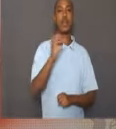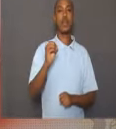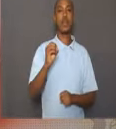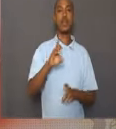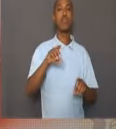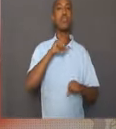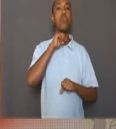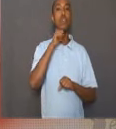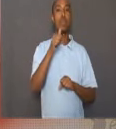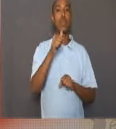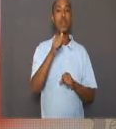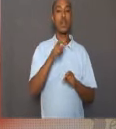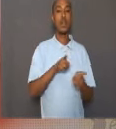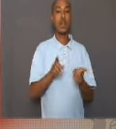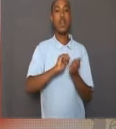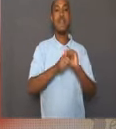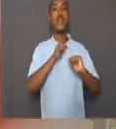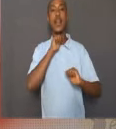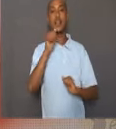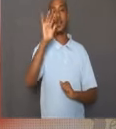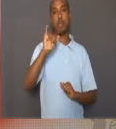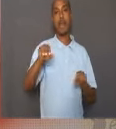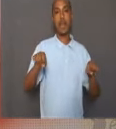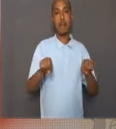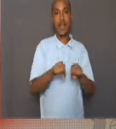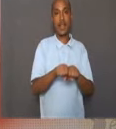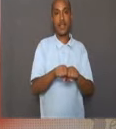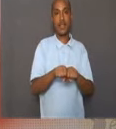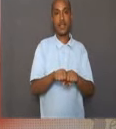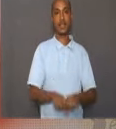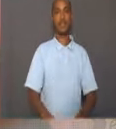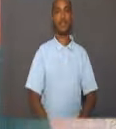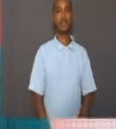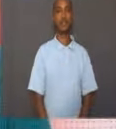could not be deflected by a magnet.